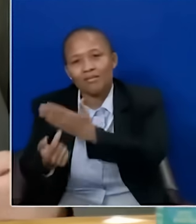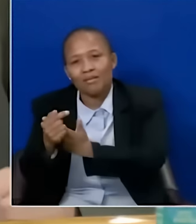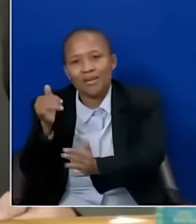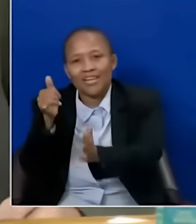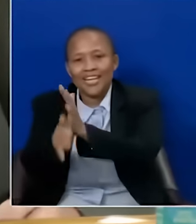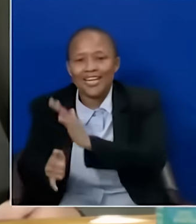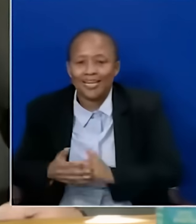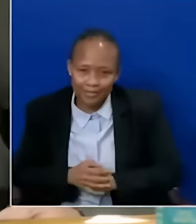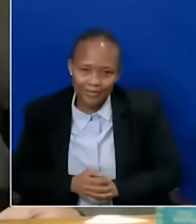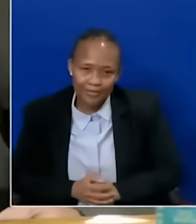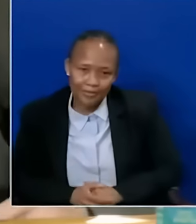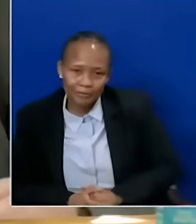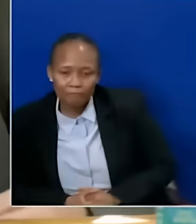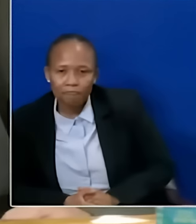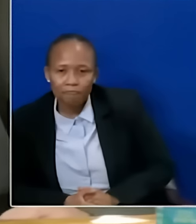Then similarly,